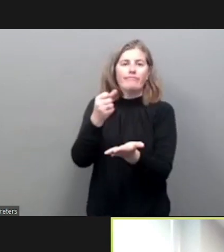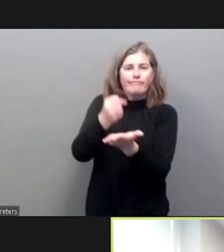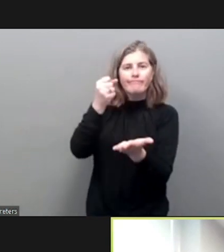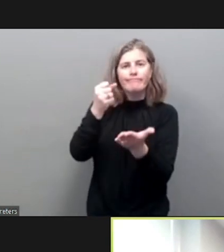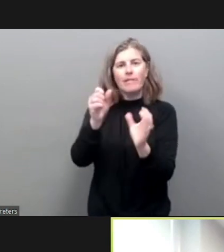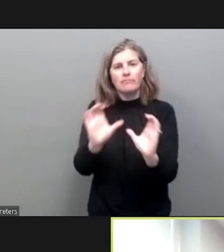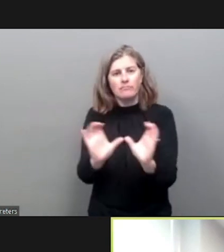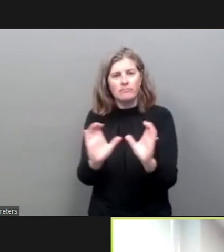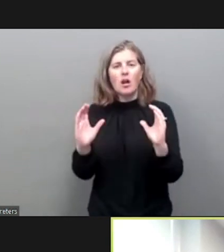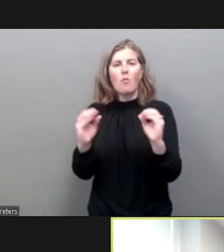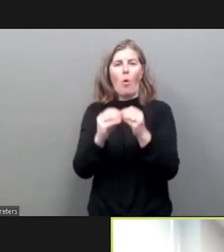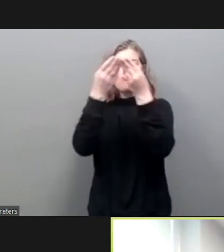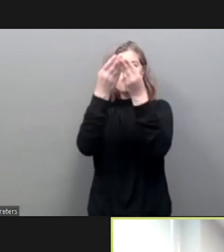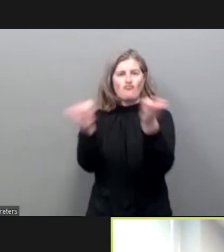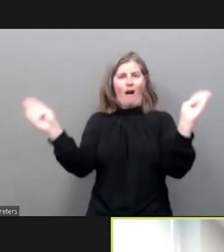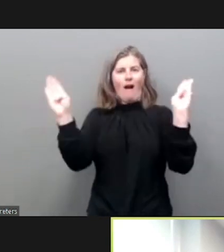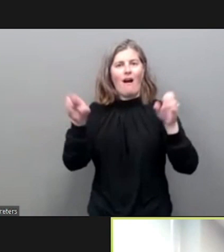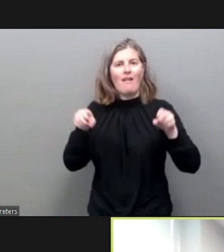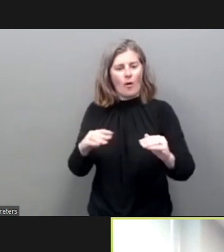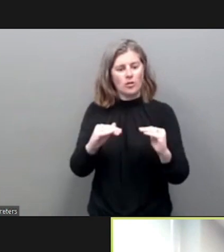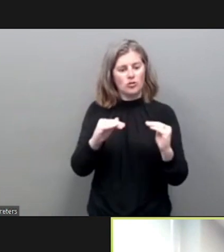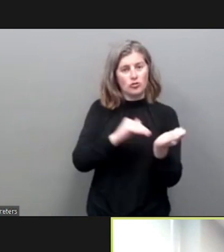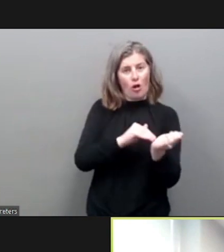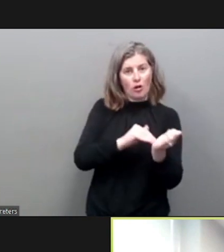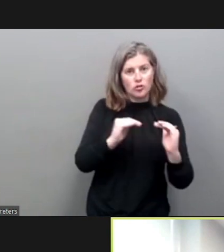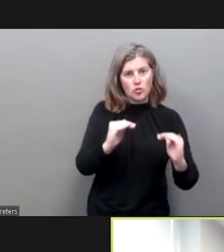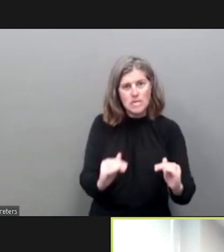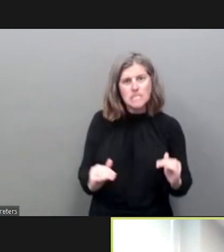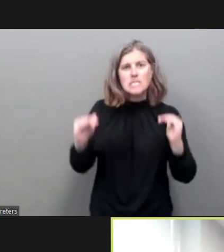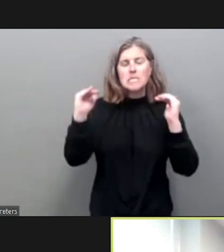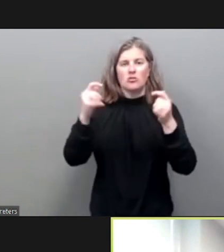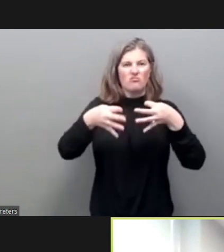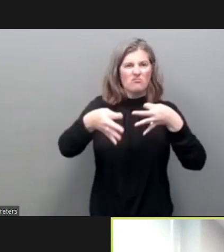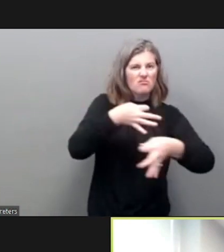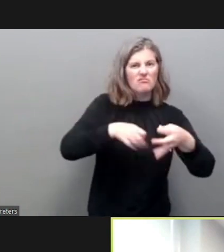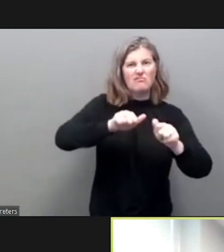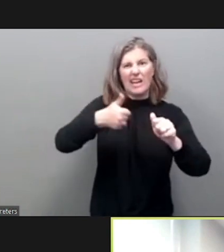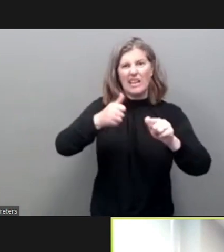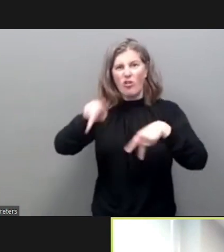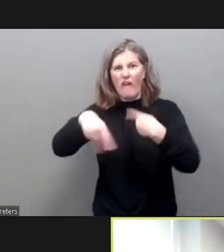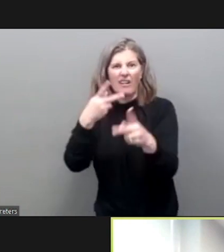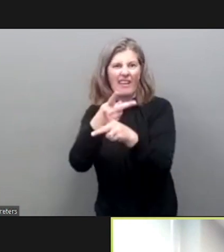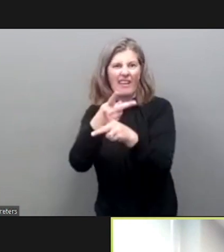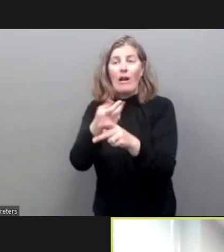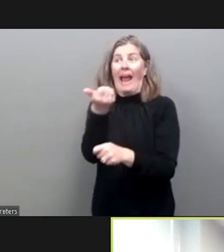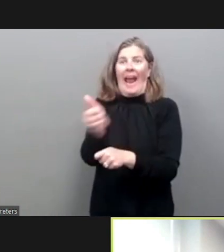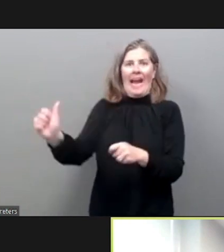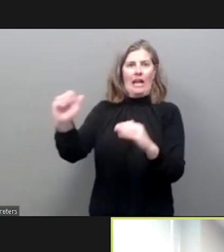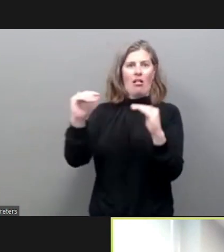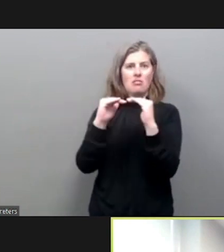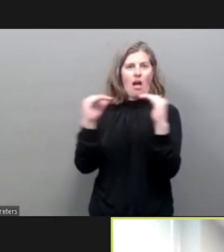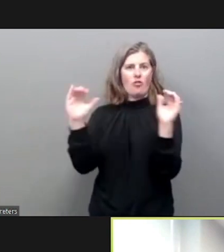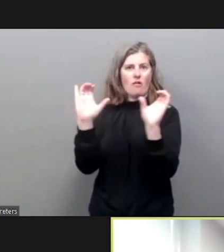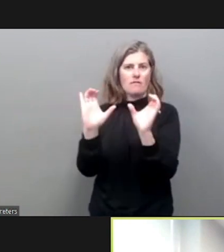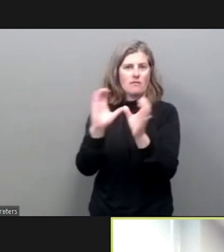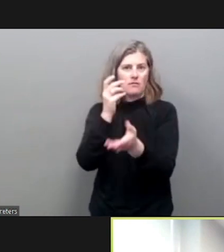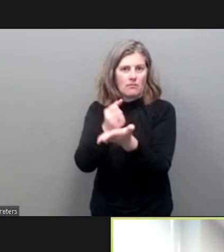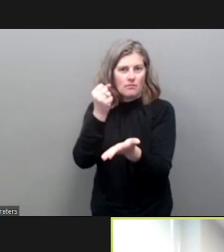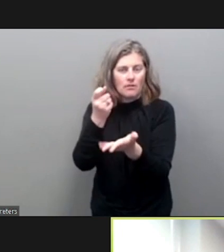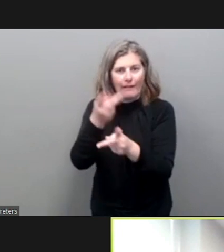a broader scope of allowing providers to substitute in and provide that any kind of level of care, quite frankly.